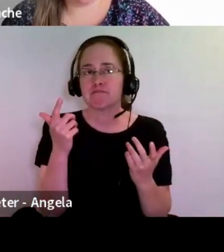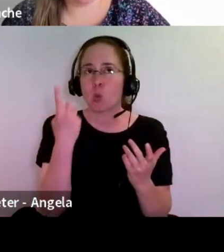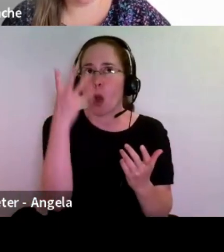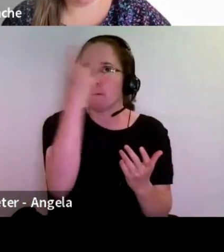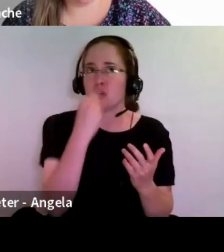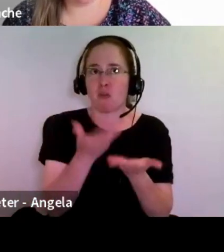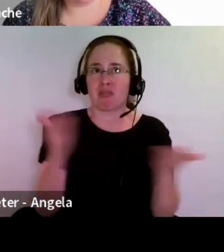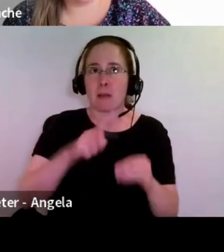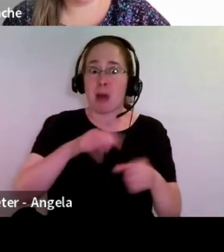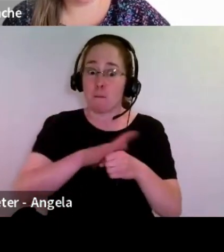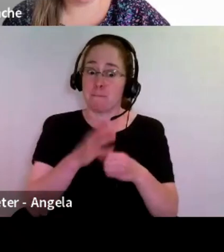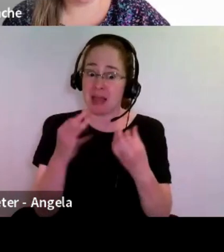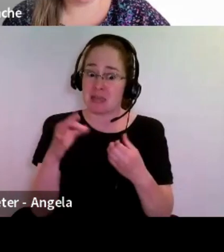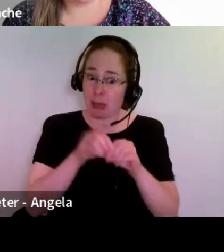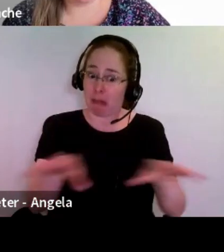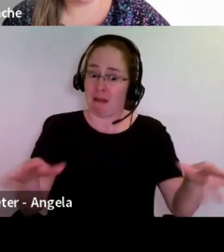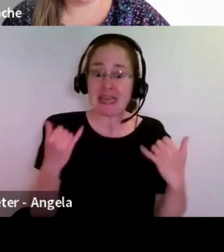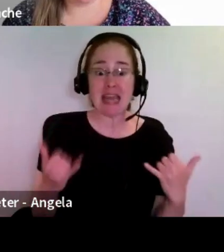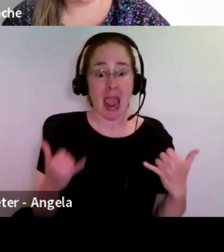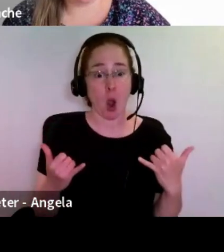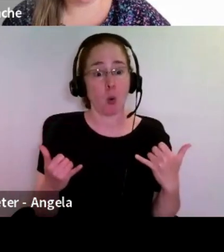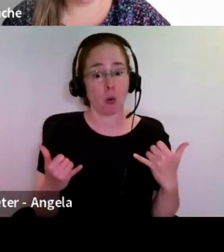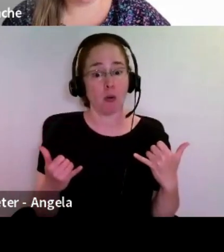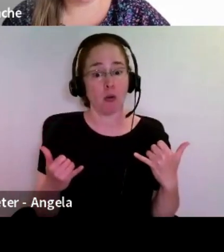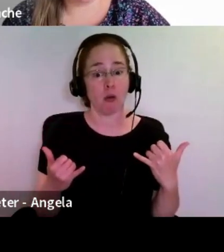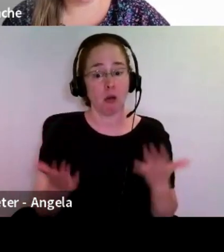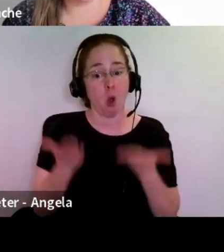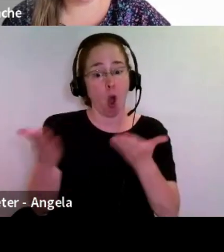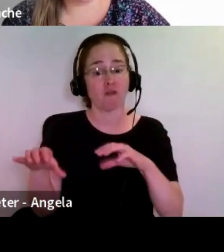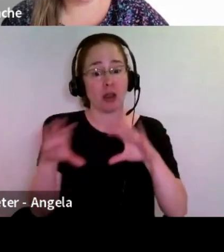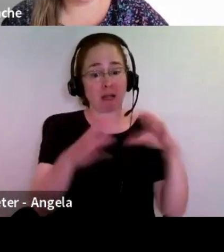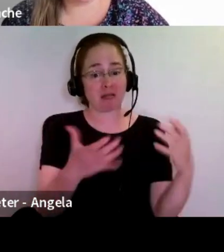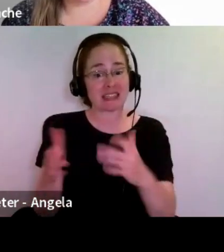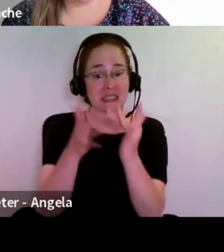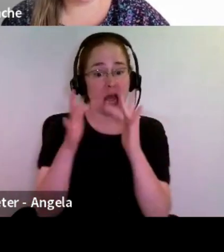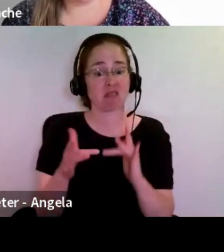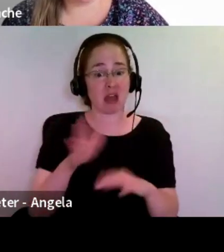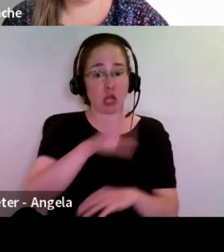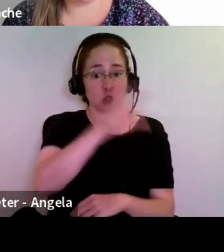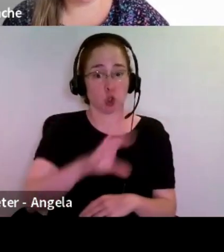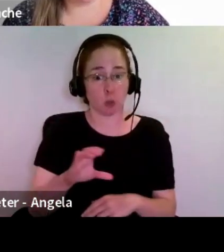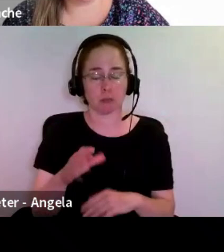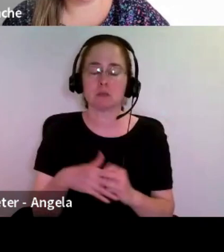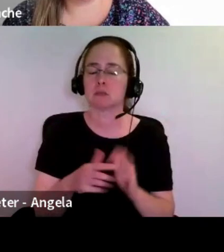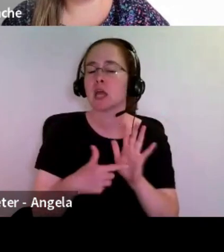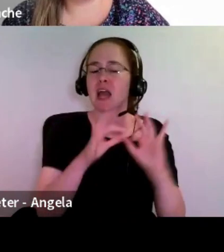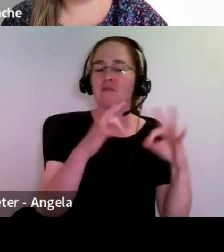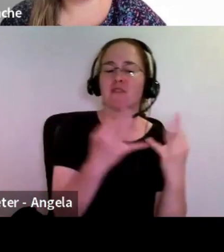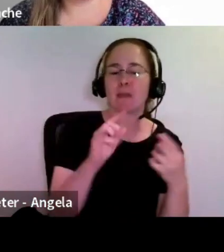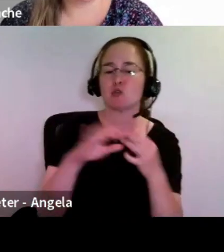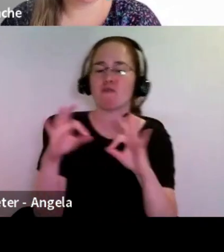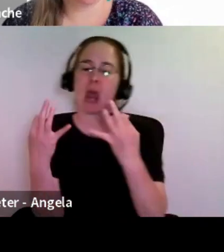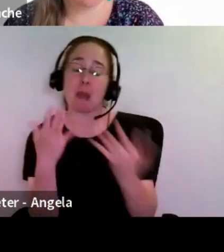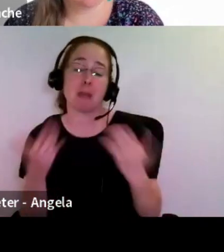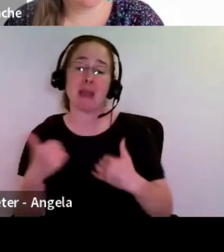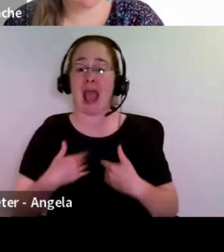about the pandemic is that we are now and doing these classes via Zoom is, for example, with family to family, we may have